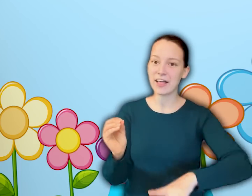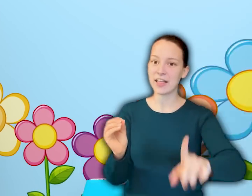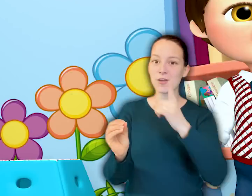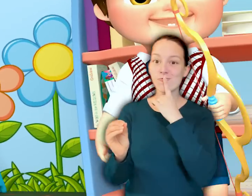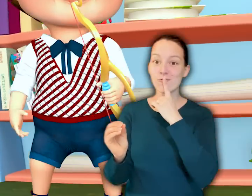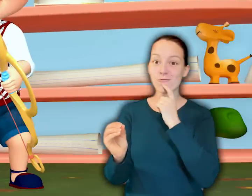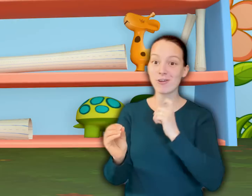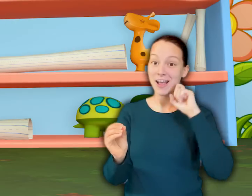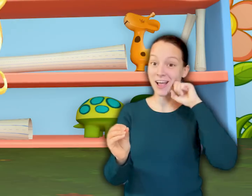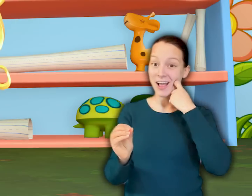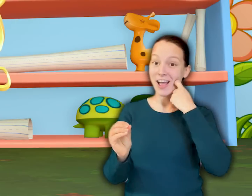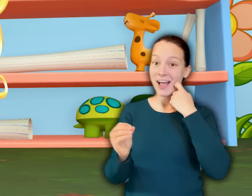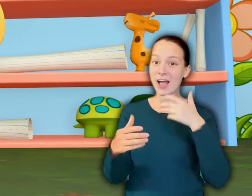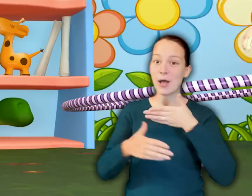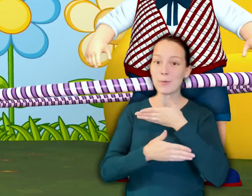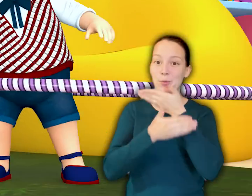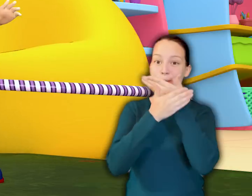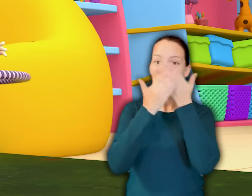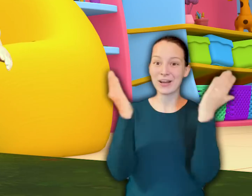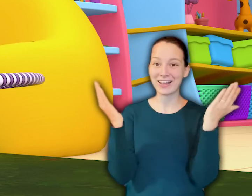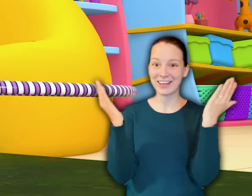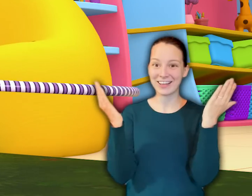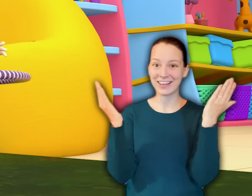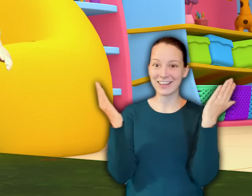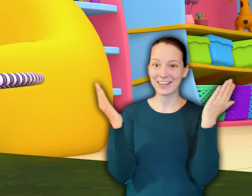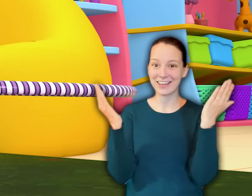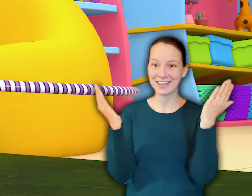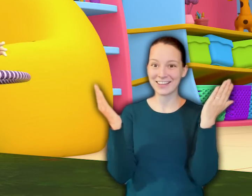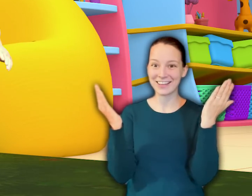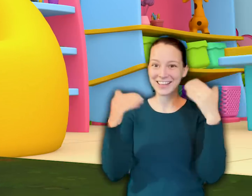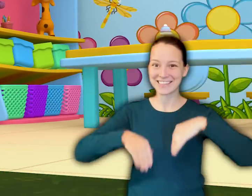remained and not one red apple